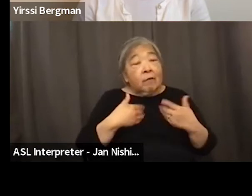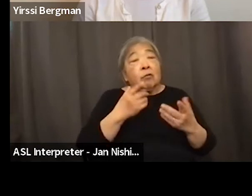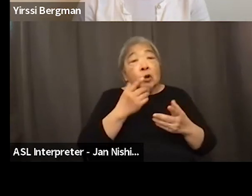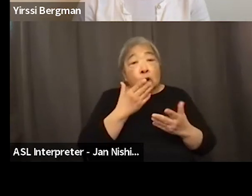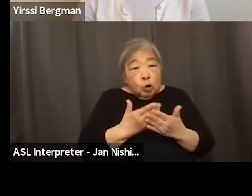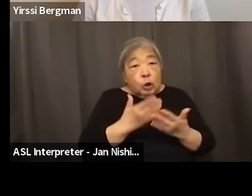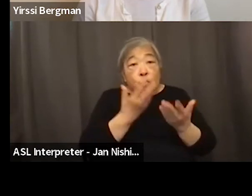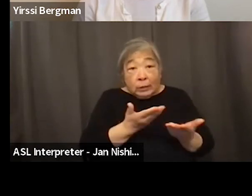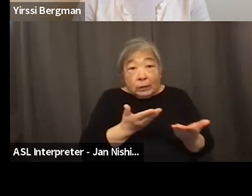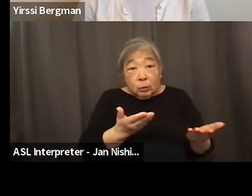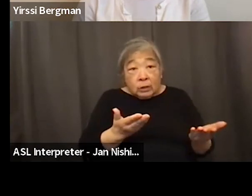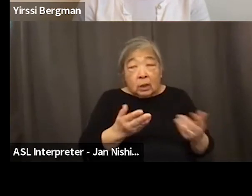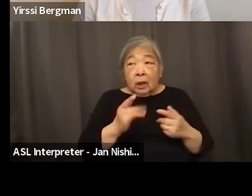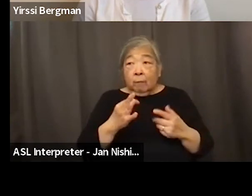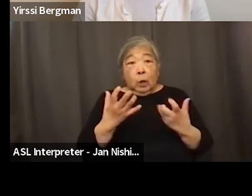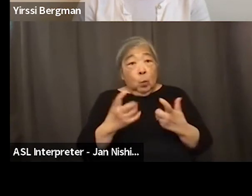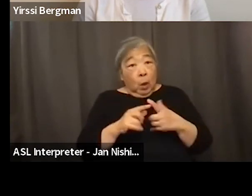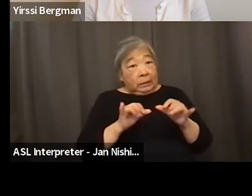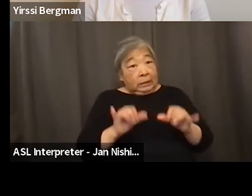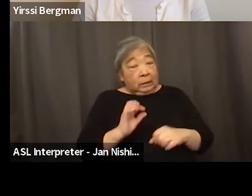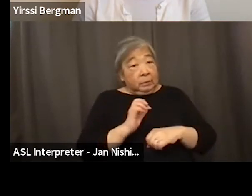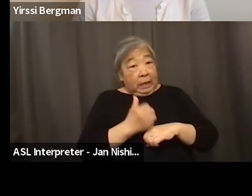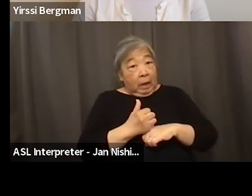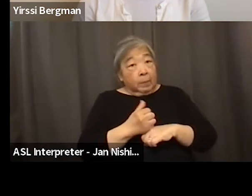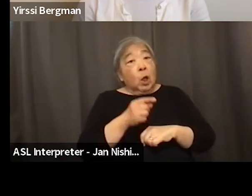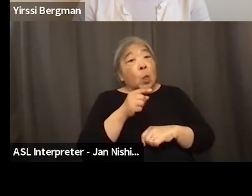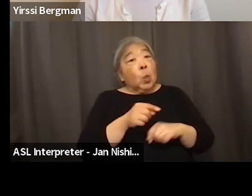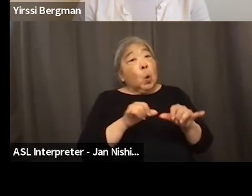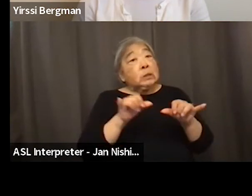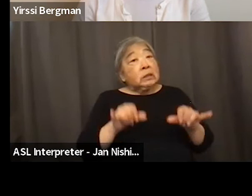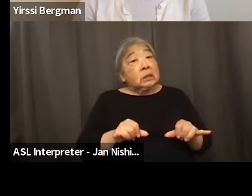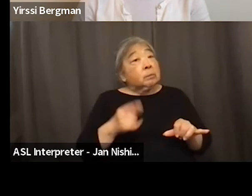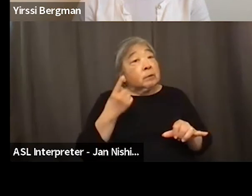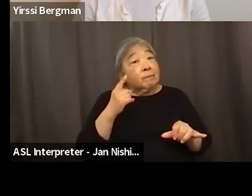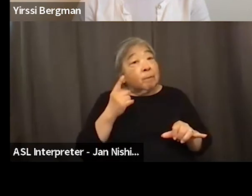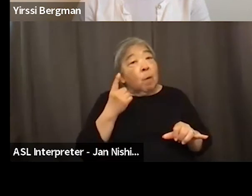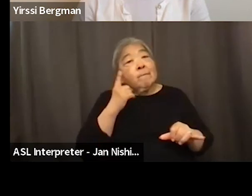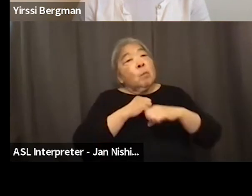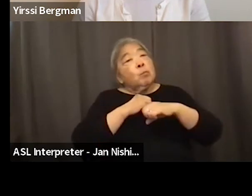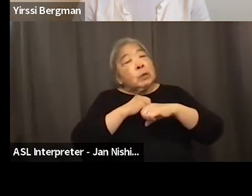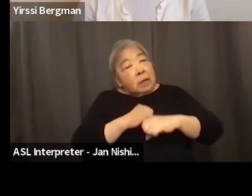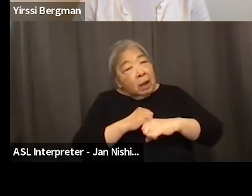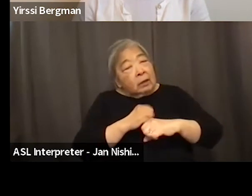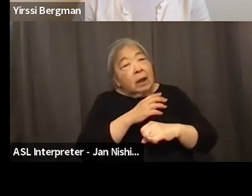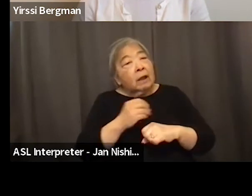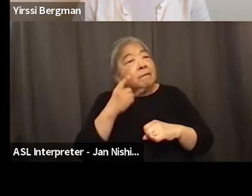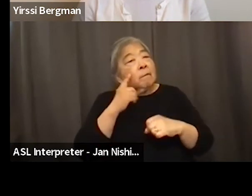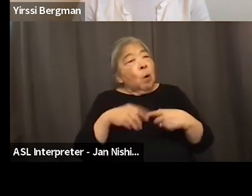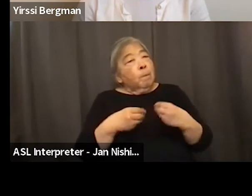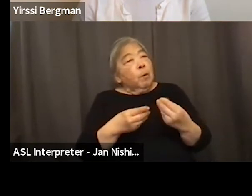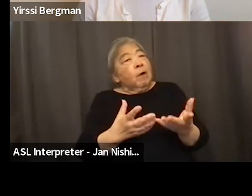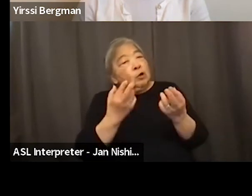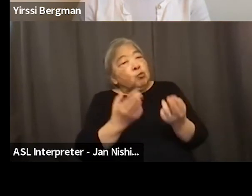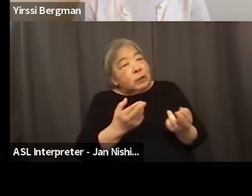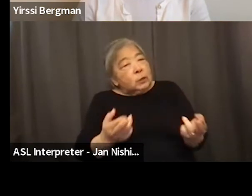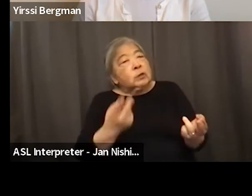are to have systems in place, that those systems are to protect and to provide